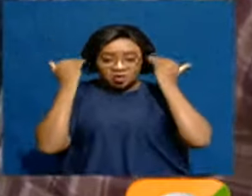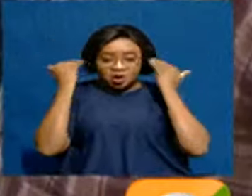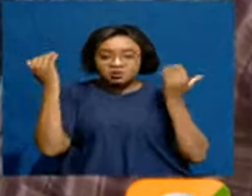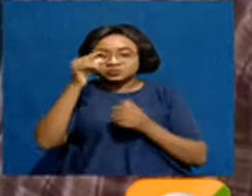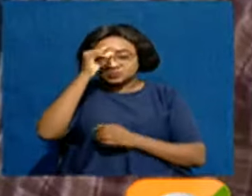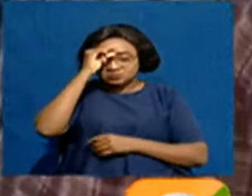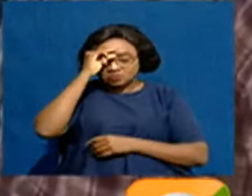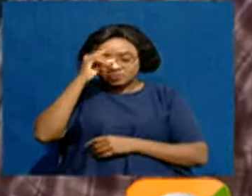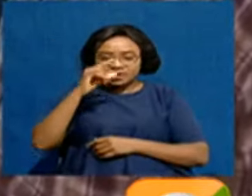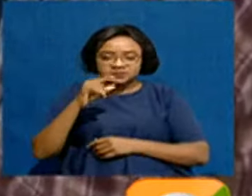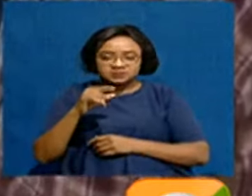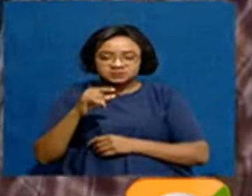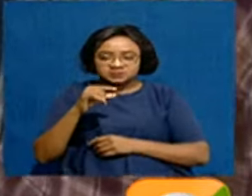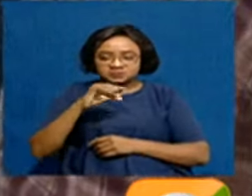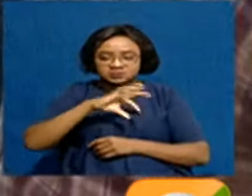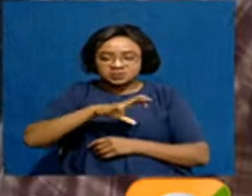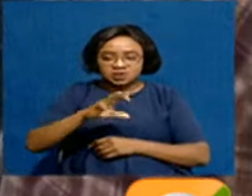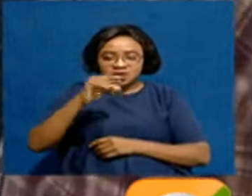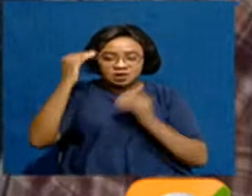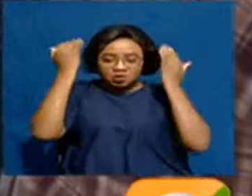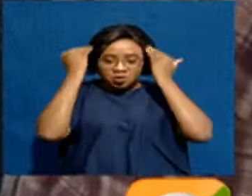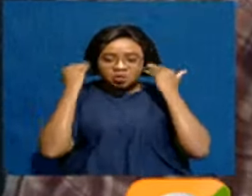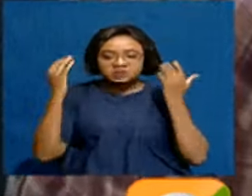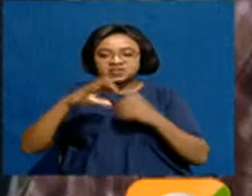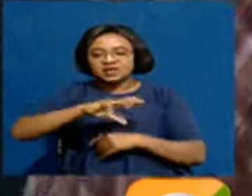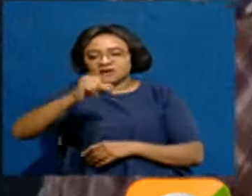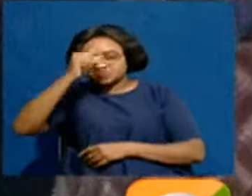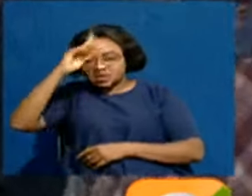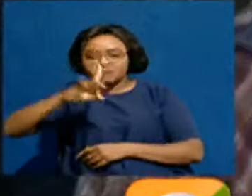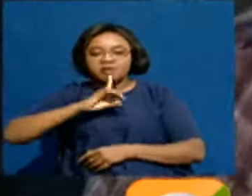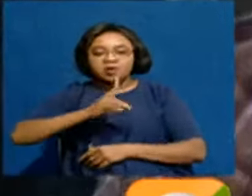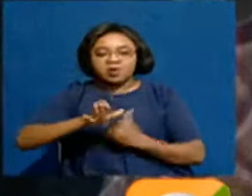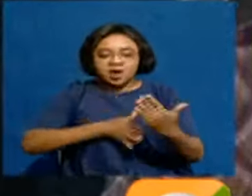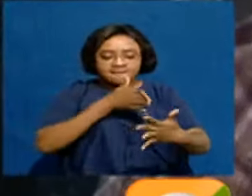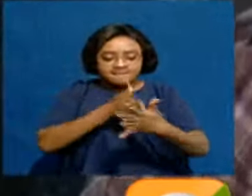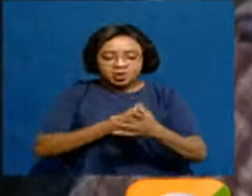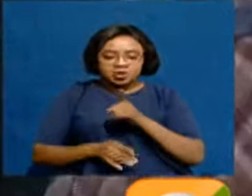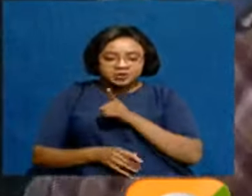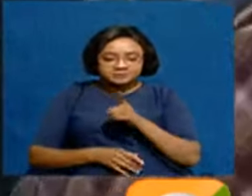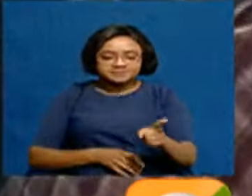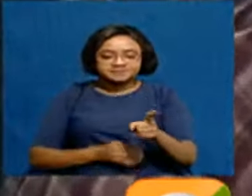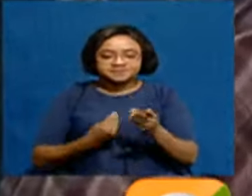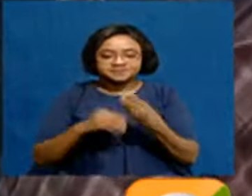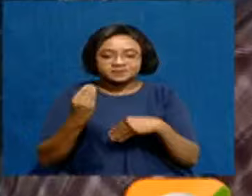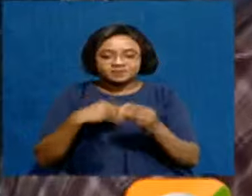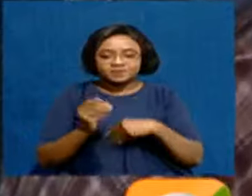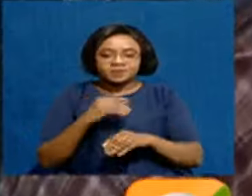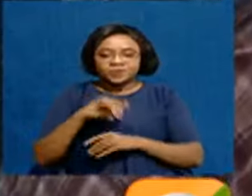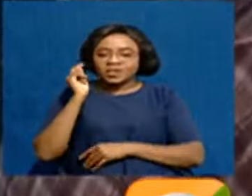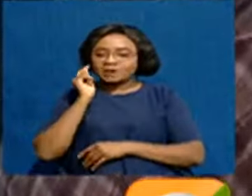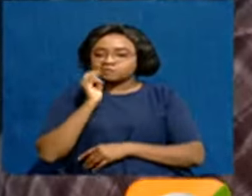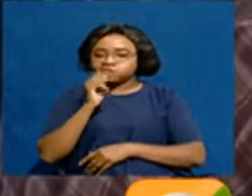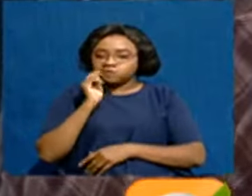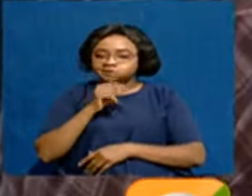government outlawing the transportation and sale of Muguka within the county.